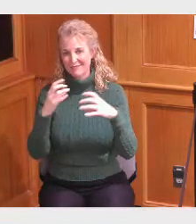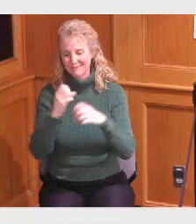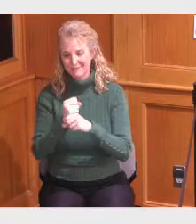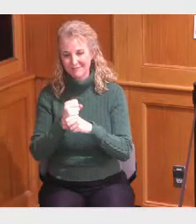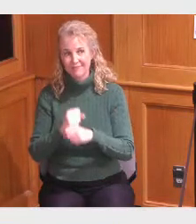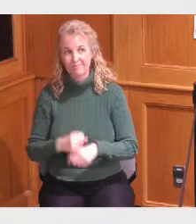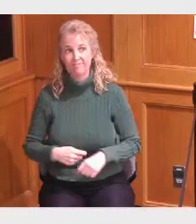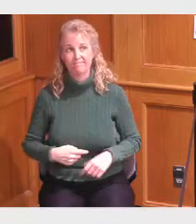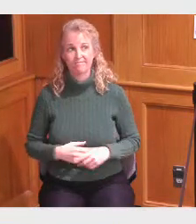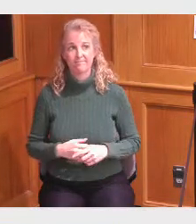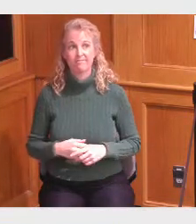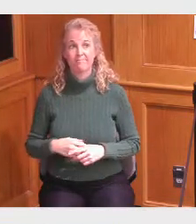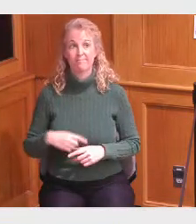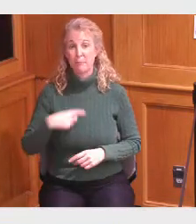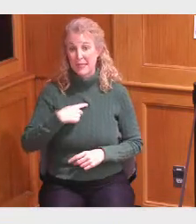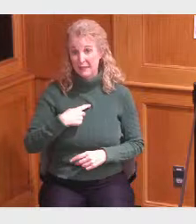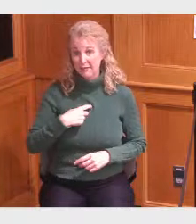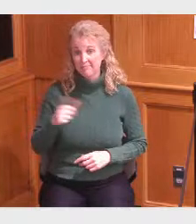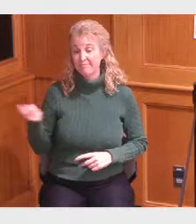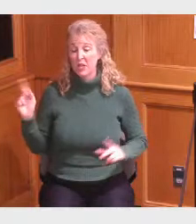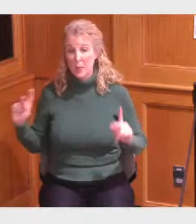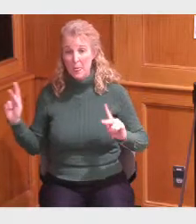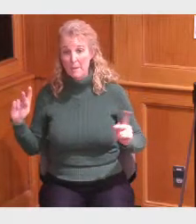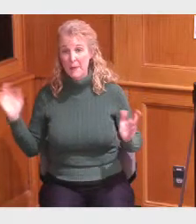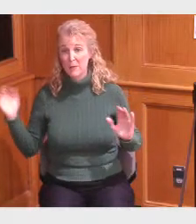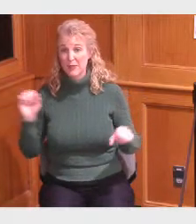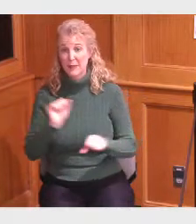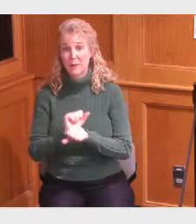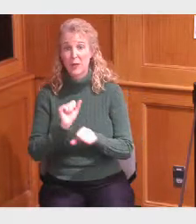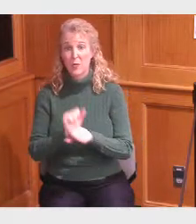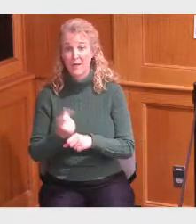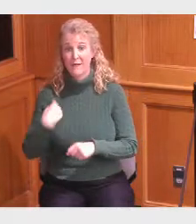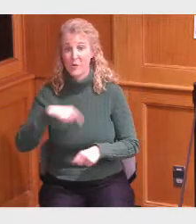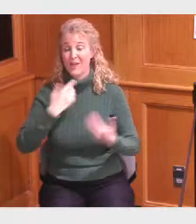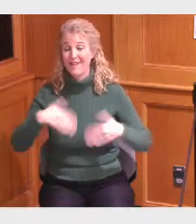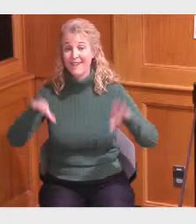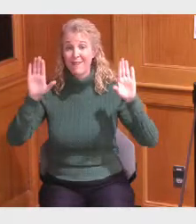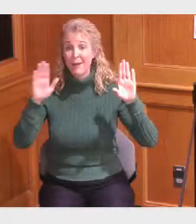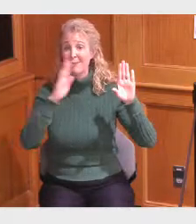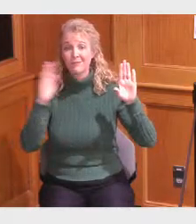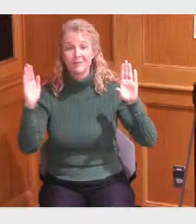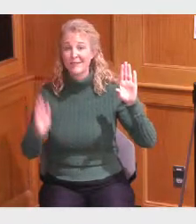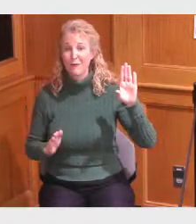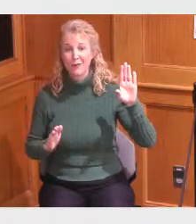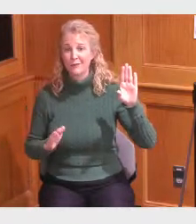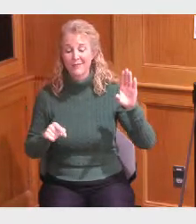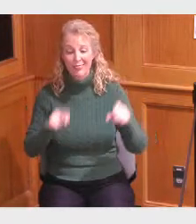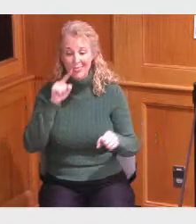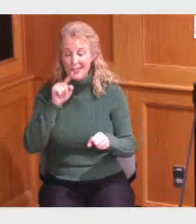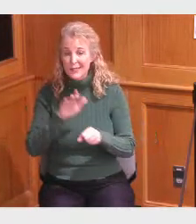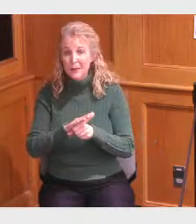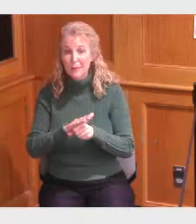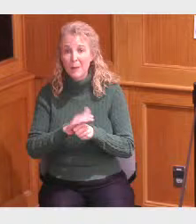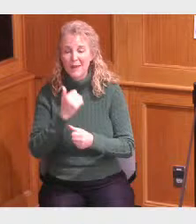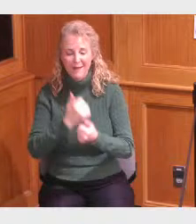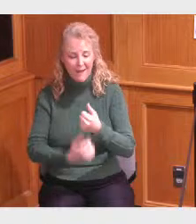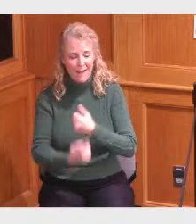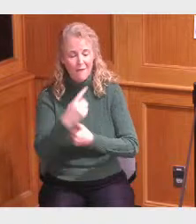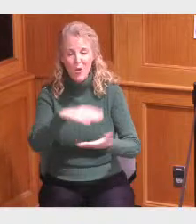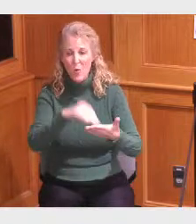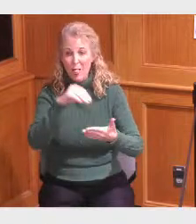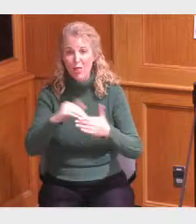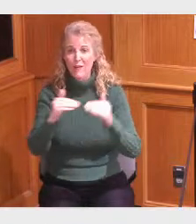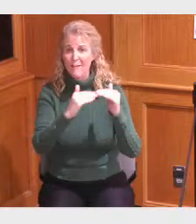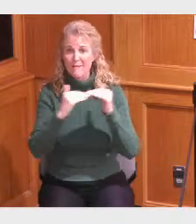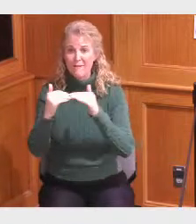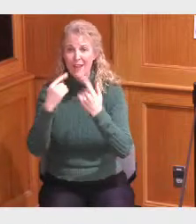that me and myself and others in the field will never waver in our commitment to help everyone learn to compete fairly